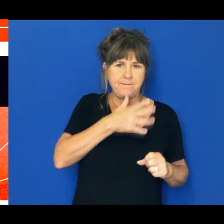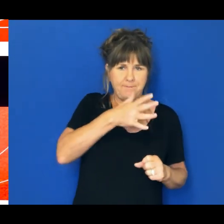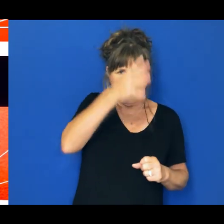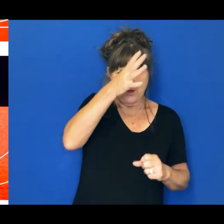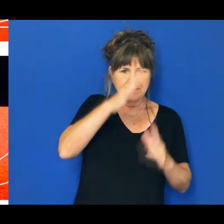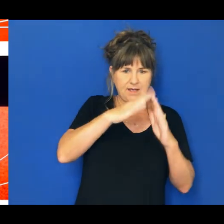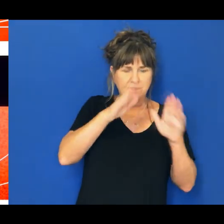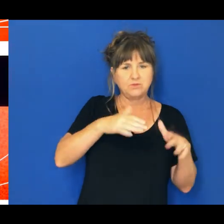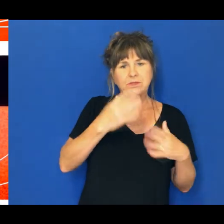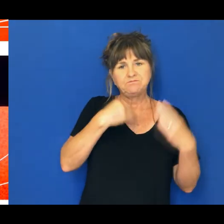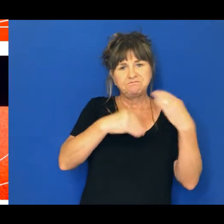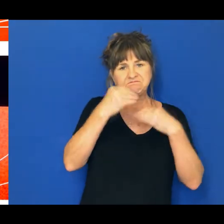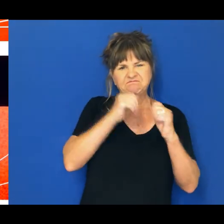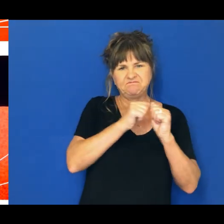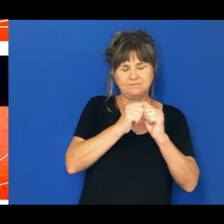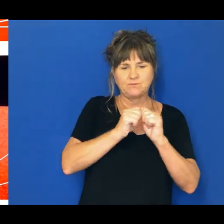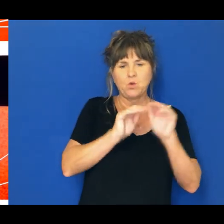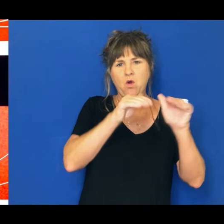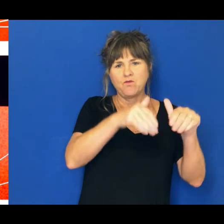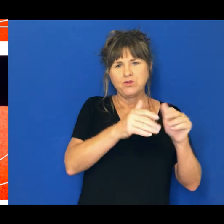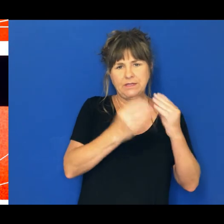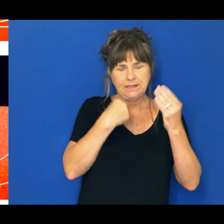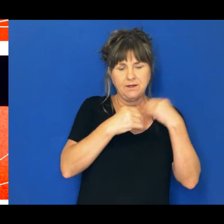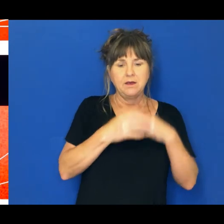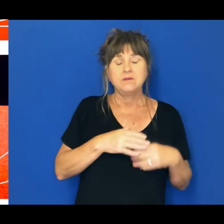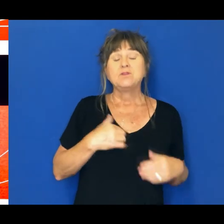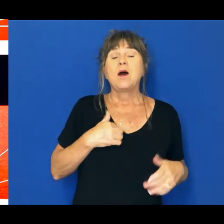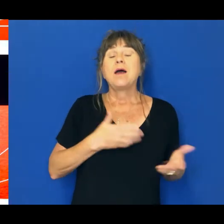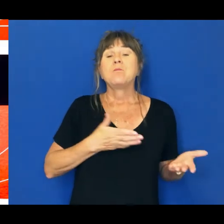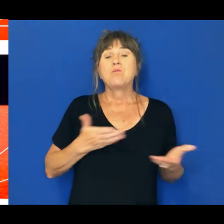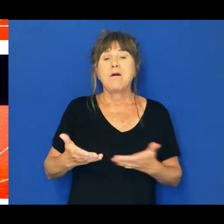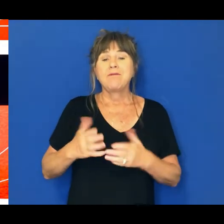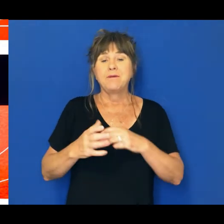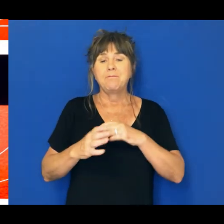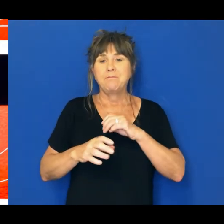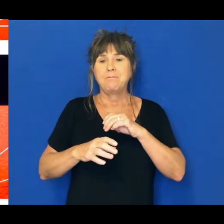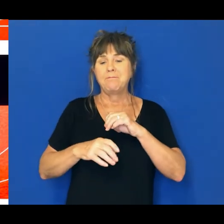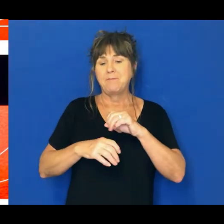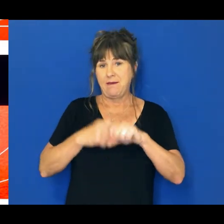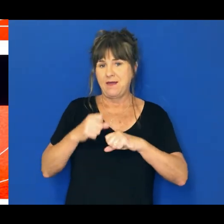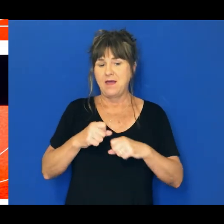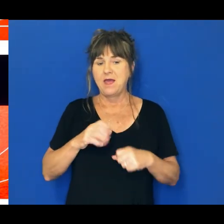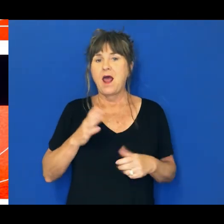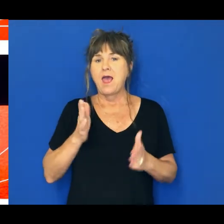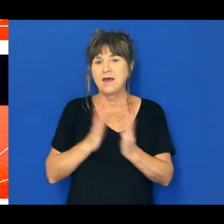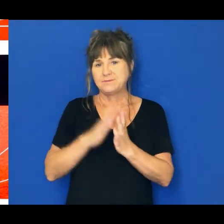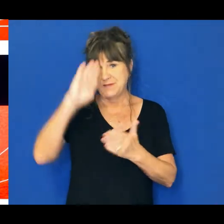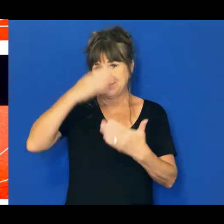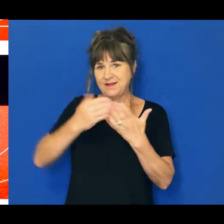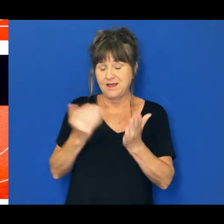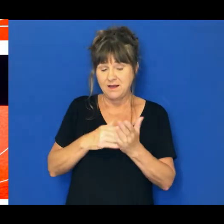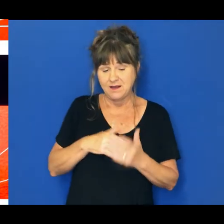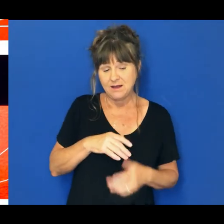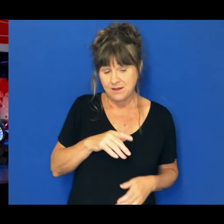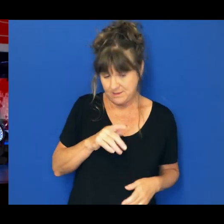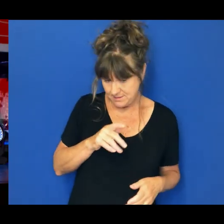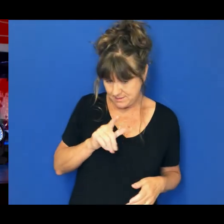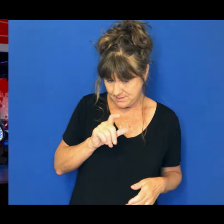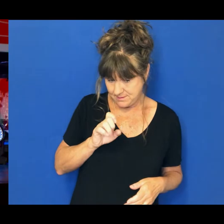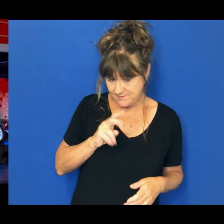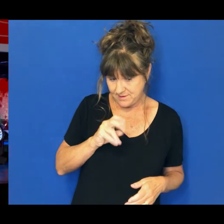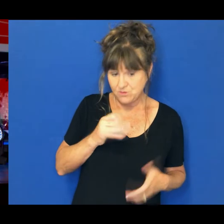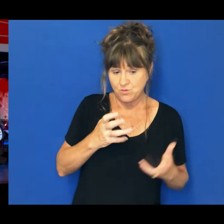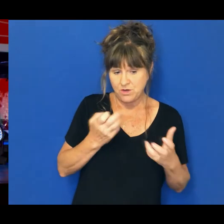That afternoon, we had some dinner together, and we brought it out. I had the training wheels, and I said, Levi, what do you think about trying it now? And he said,